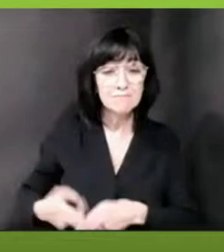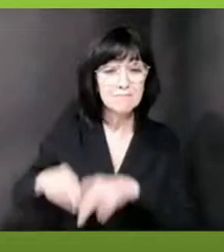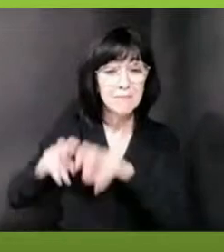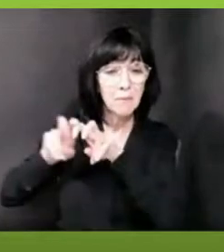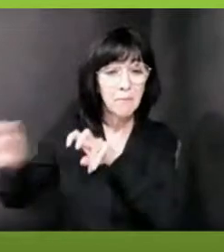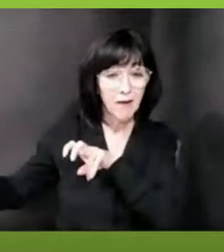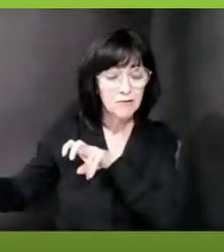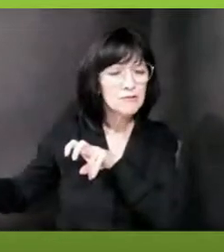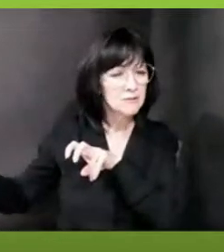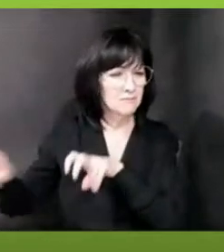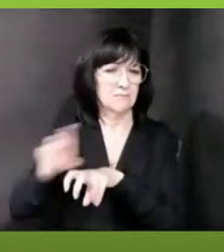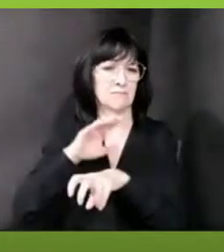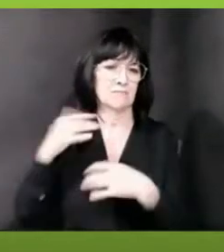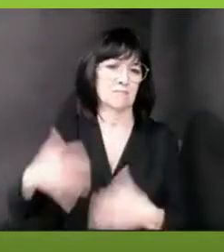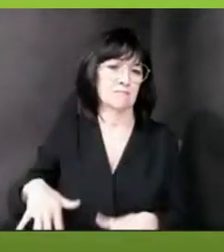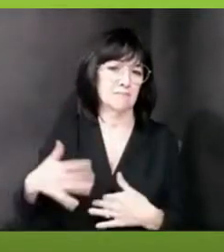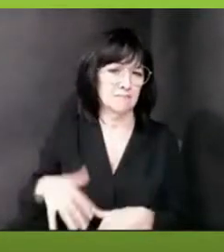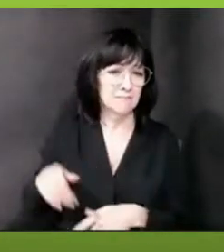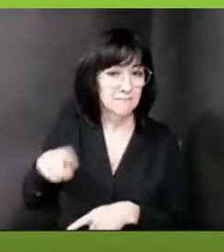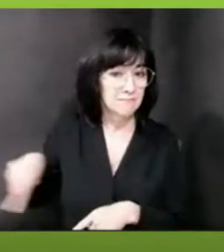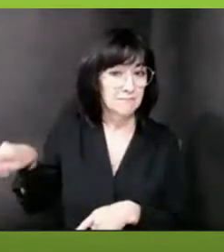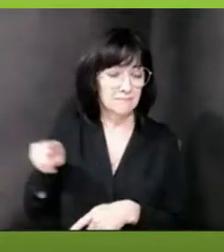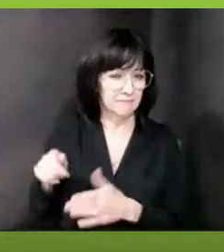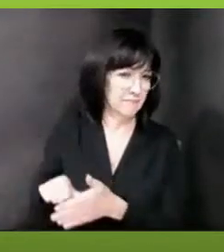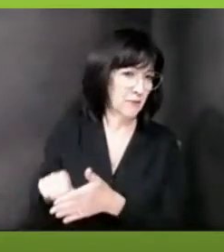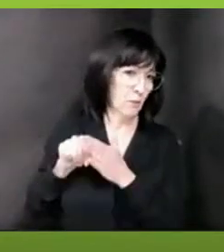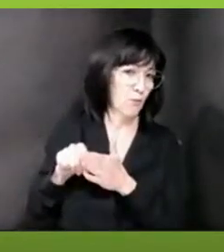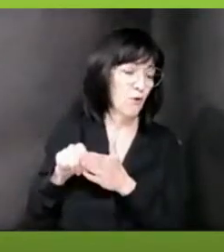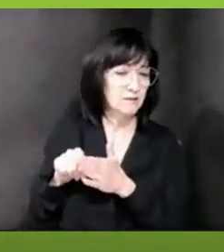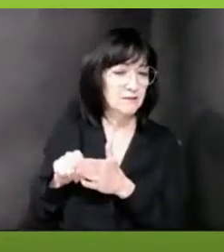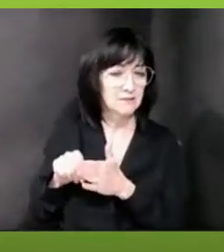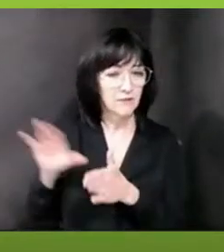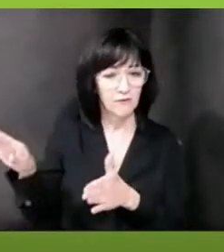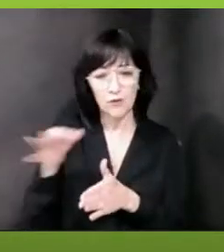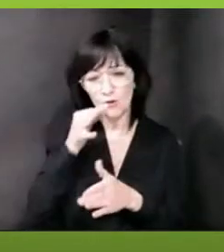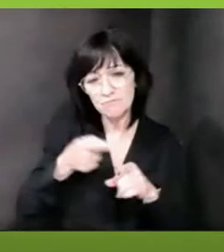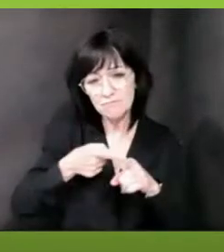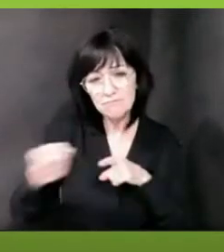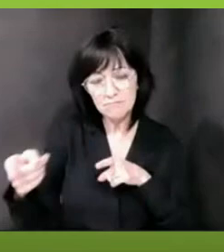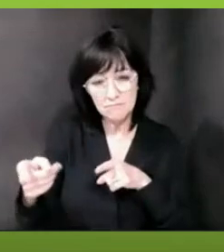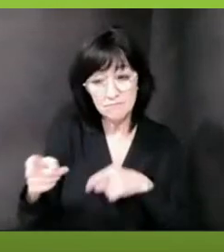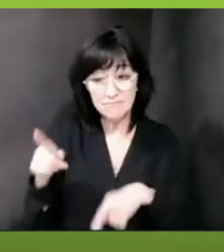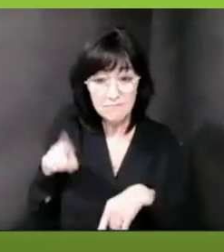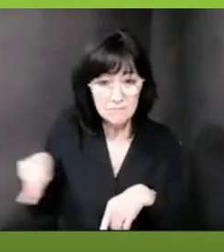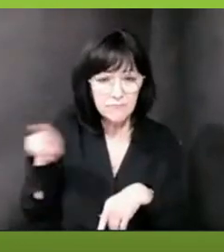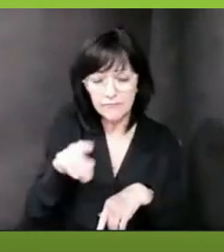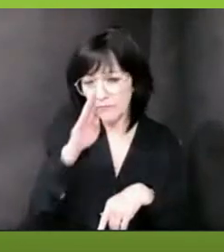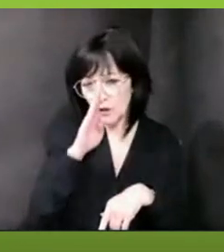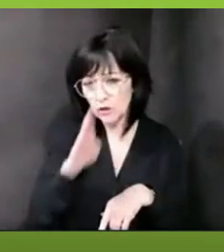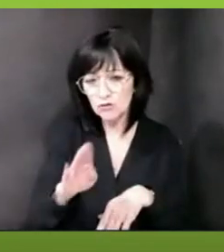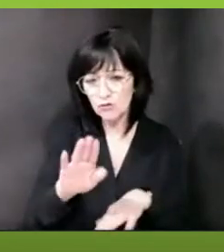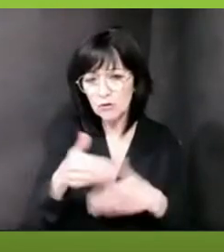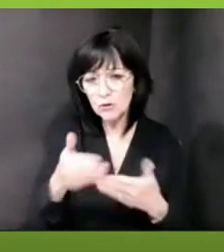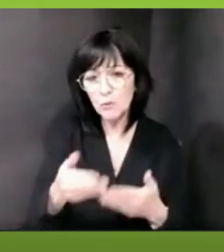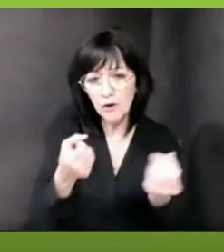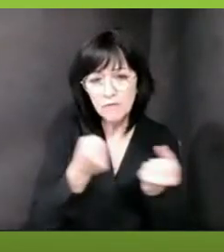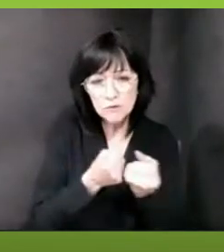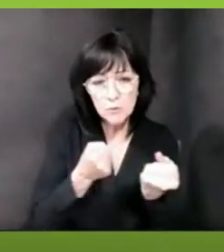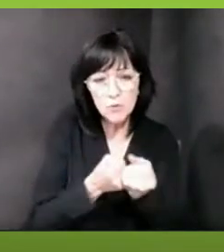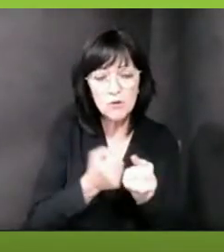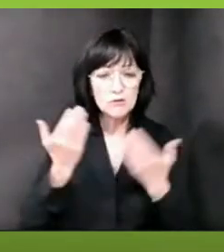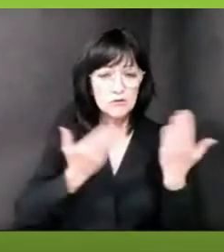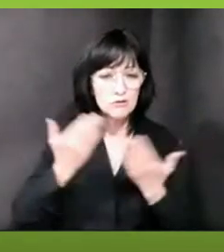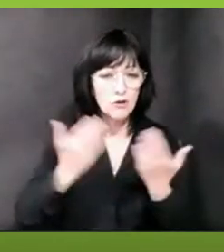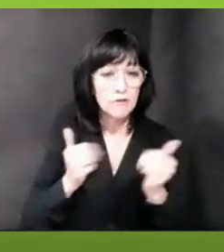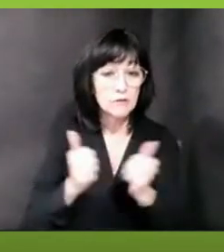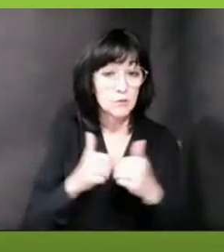much experience working on the ground, directly providing services and supports with youth